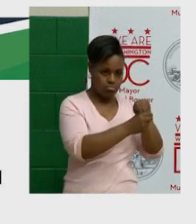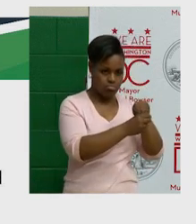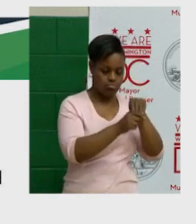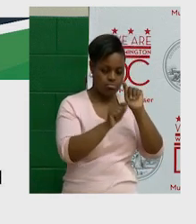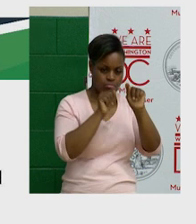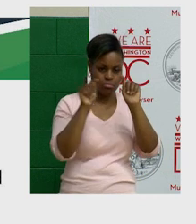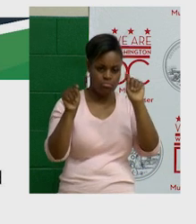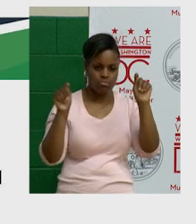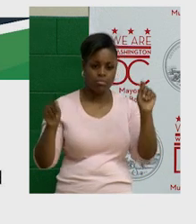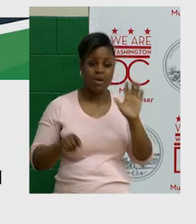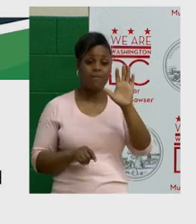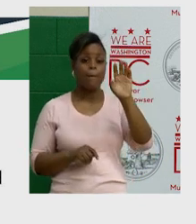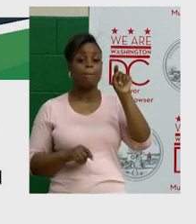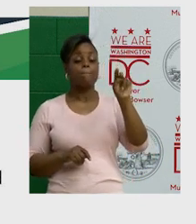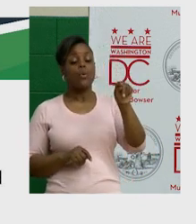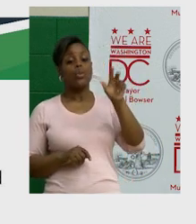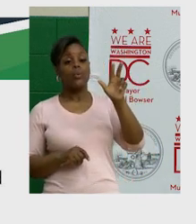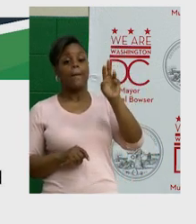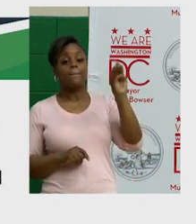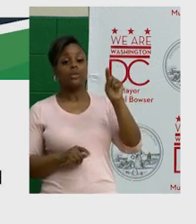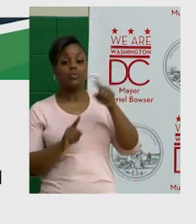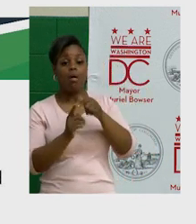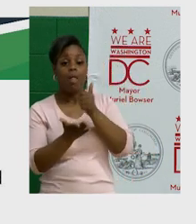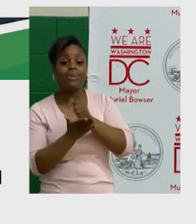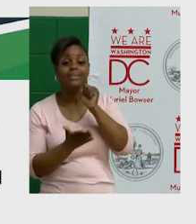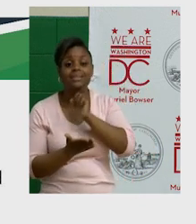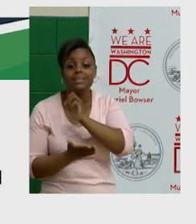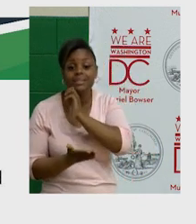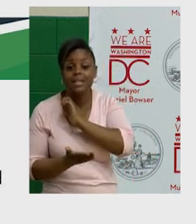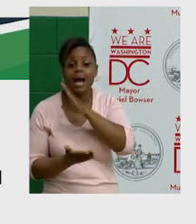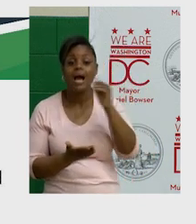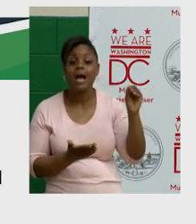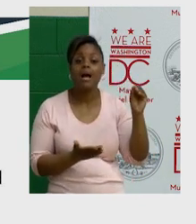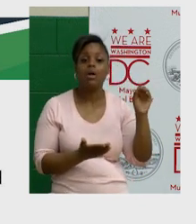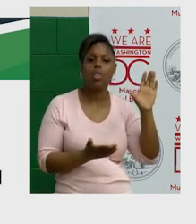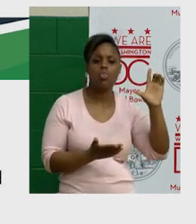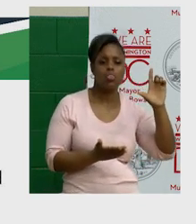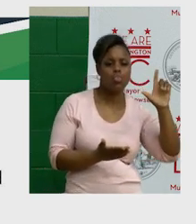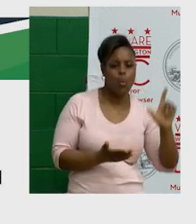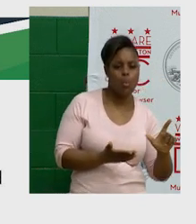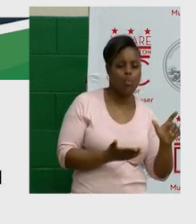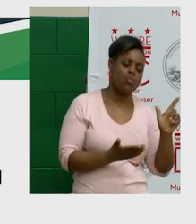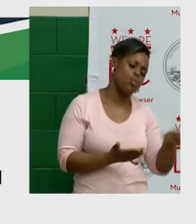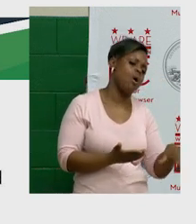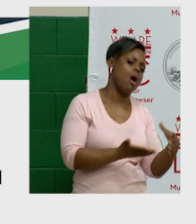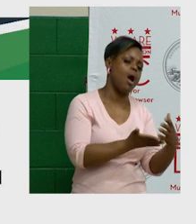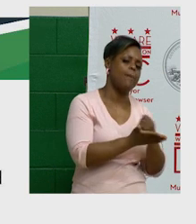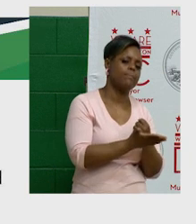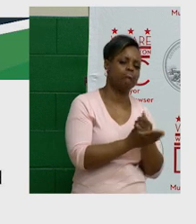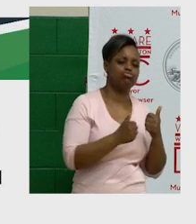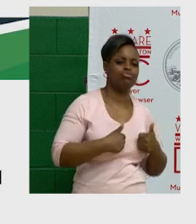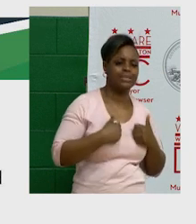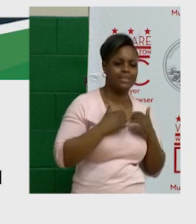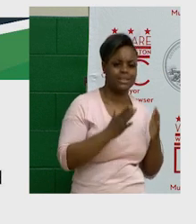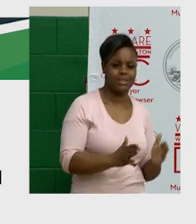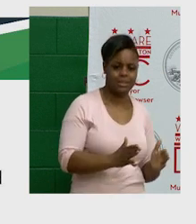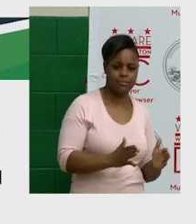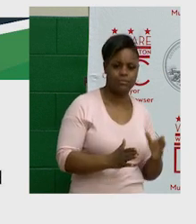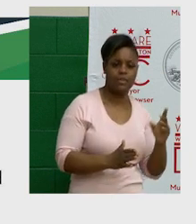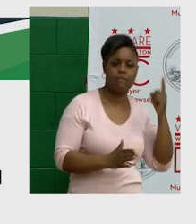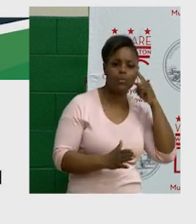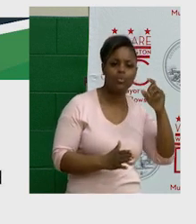$5.3 million to assist seniors and low-income residents with heat and energy bills. And an additional $29